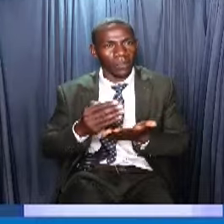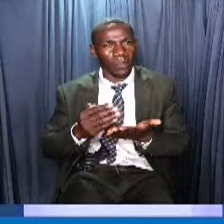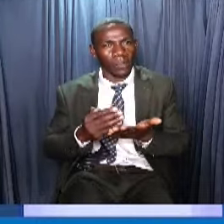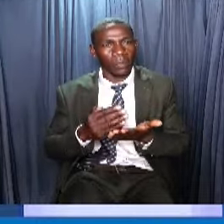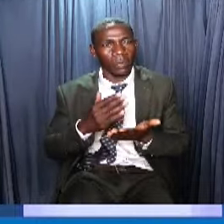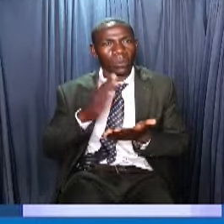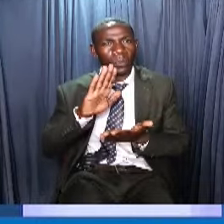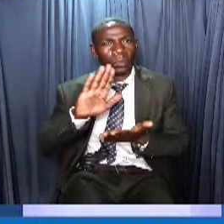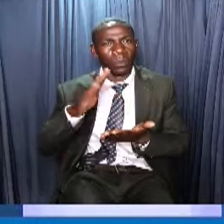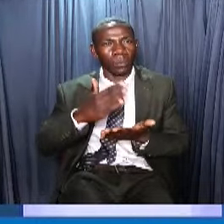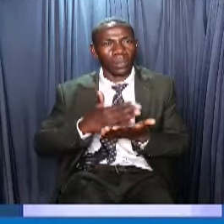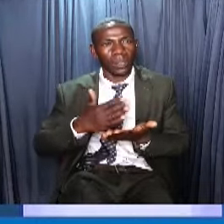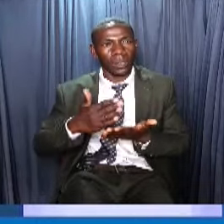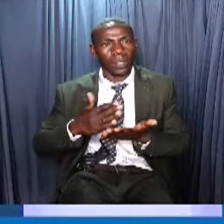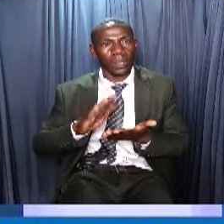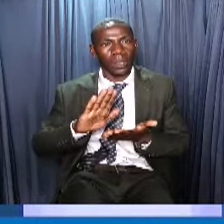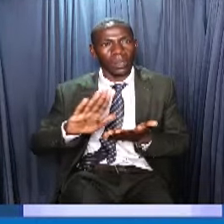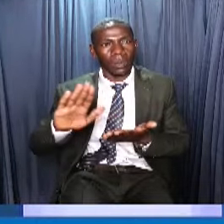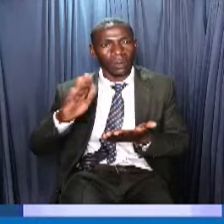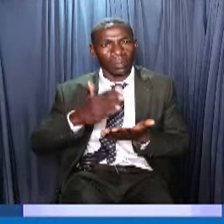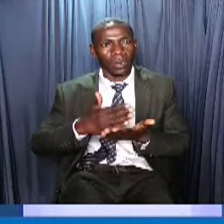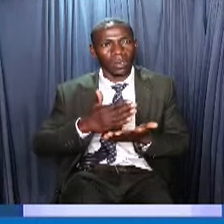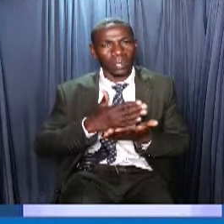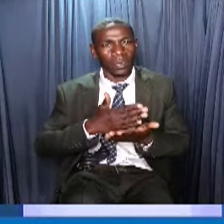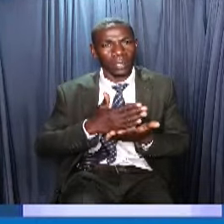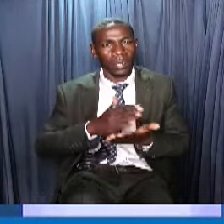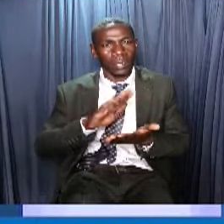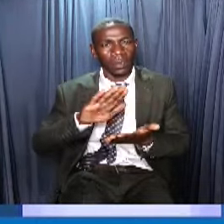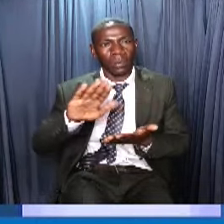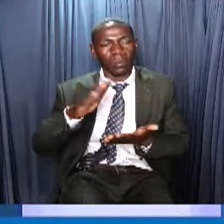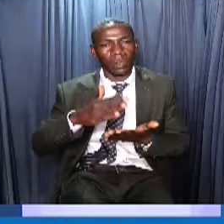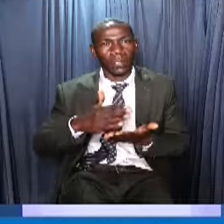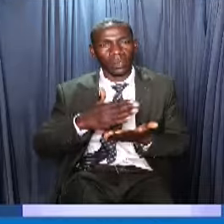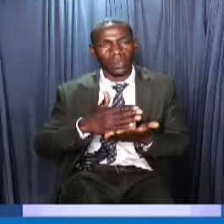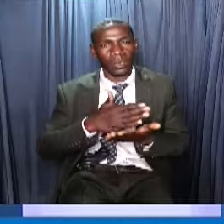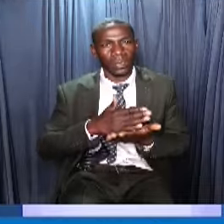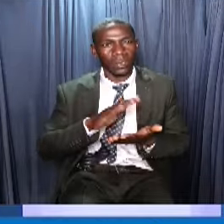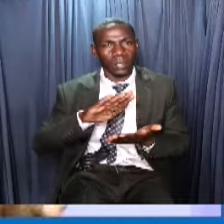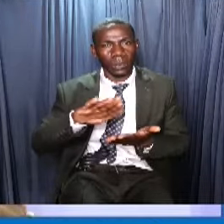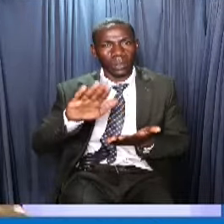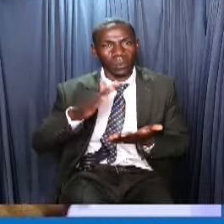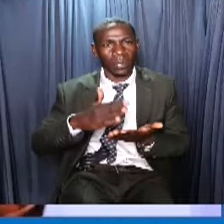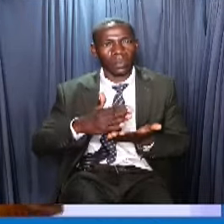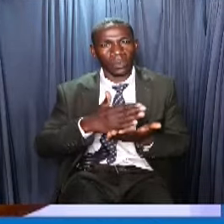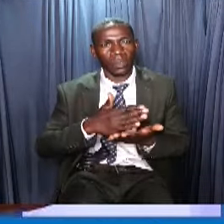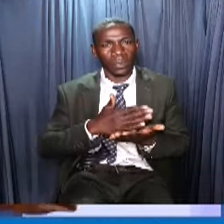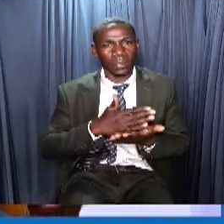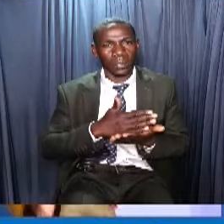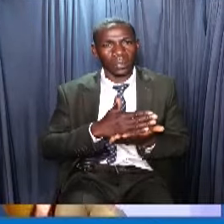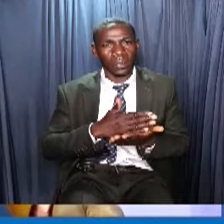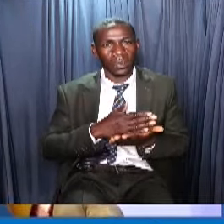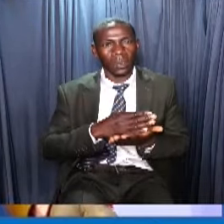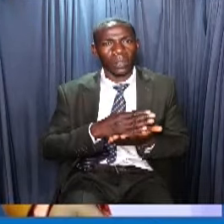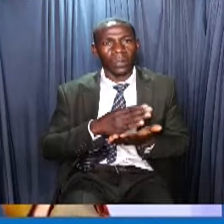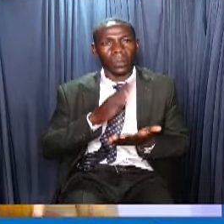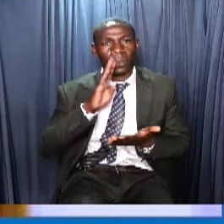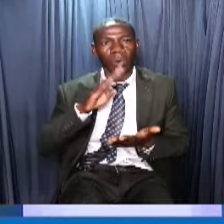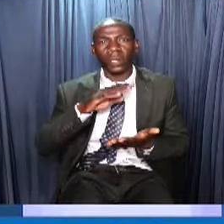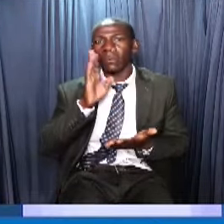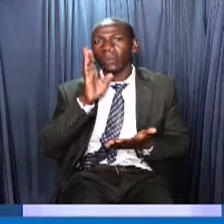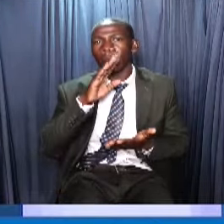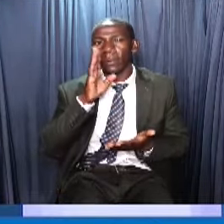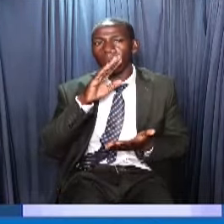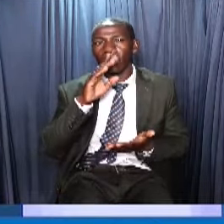vyako hivi that way hivi viungo vyako hivi your organs here viungo vyako hivi your organs here viungo vyako hivi your organs here vitakuja osa siku moja